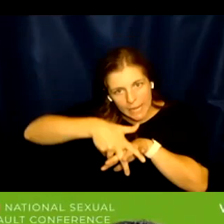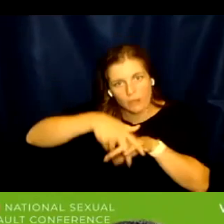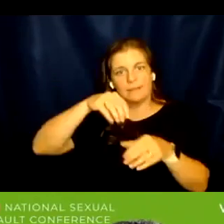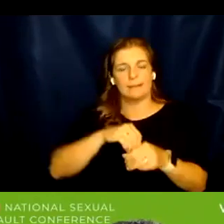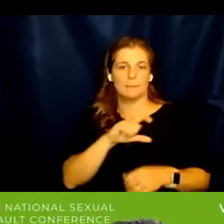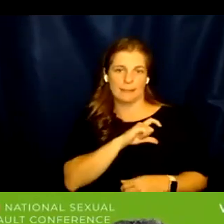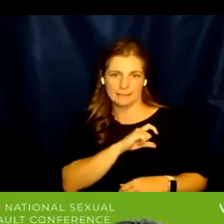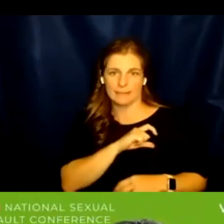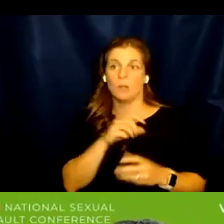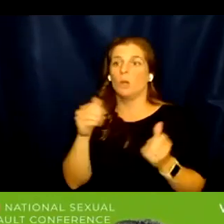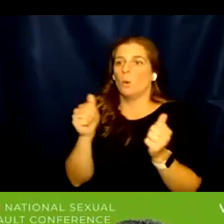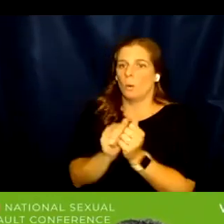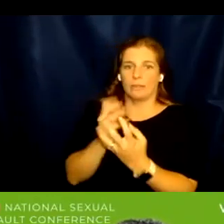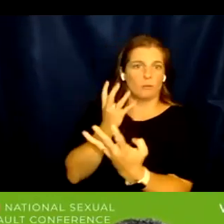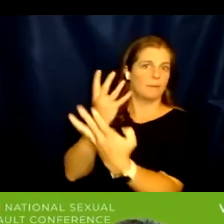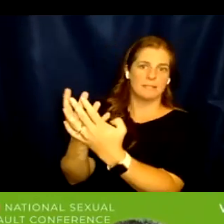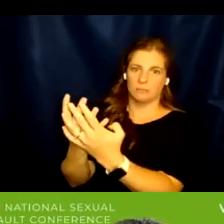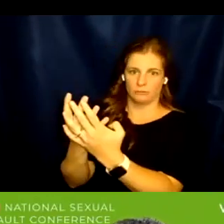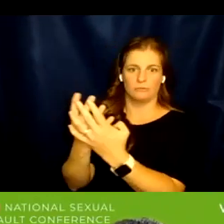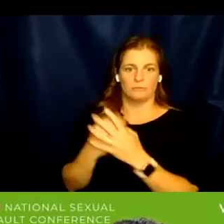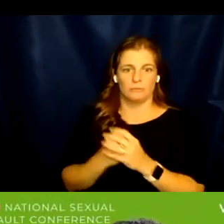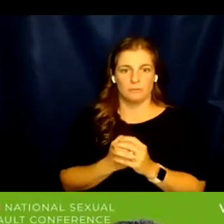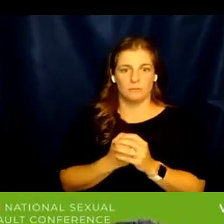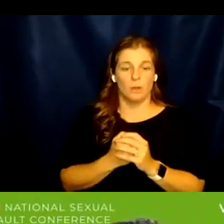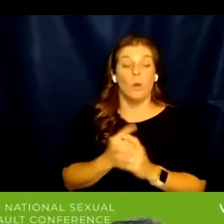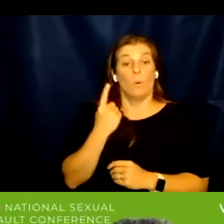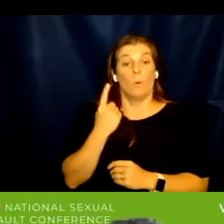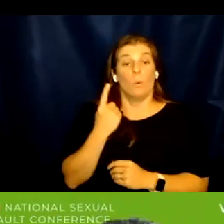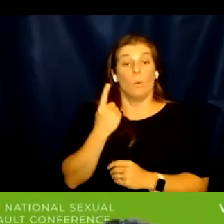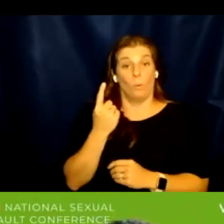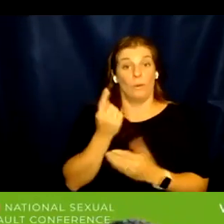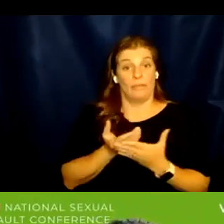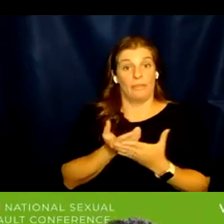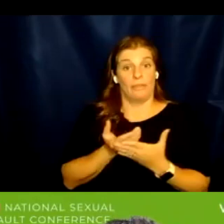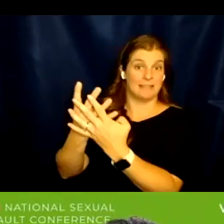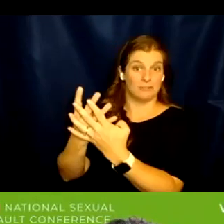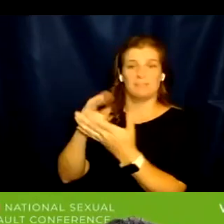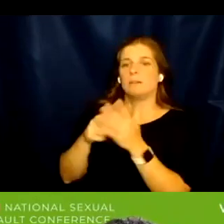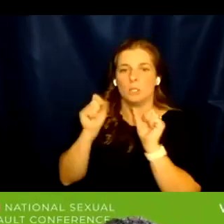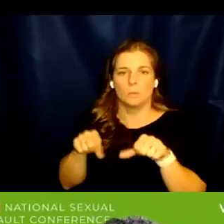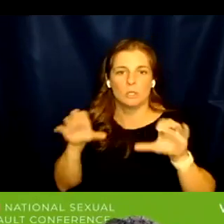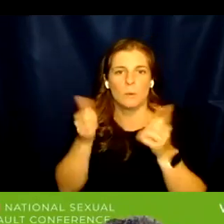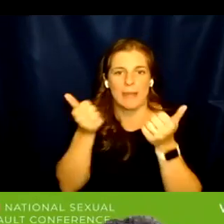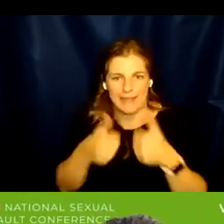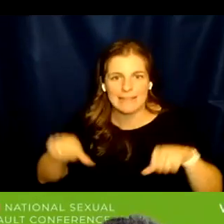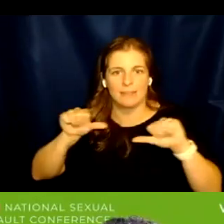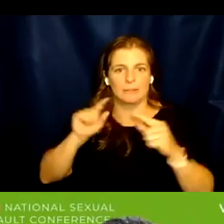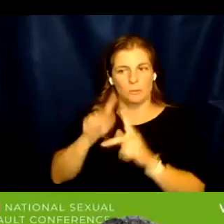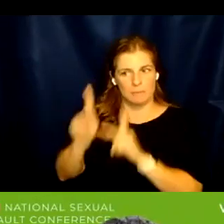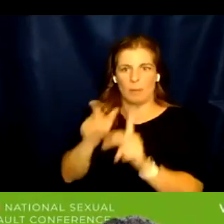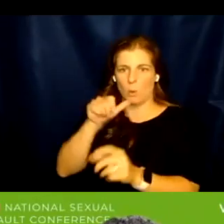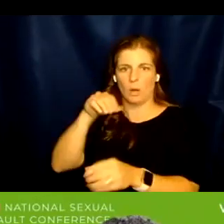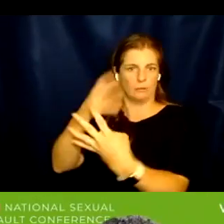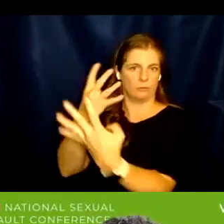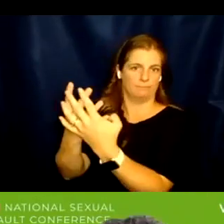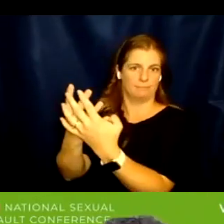That literally one of the corollaries of criminalization is that you can do anything to the people who are criminalized, including violate